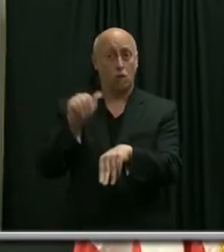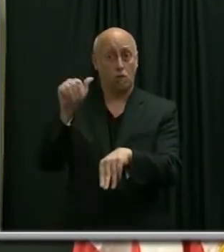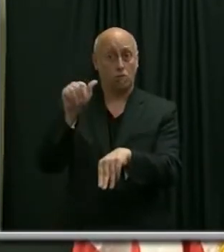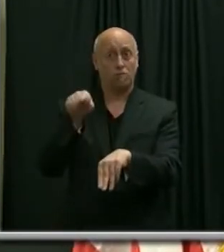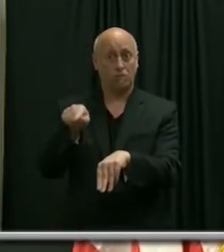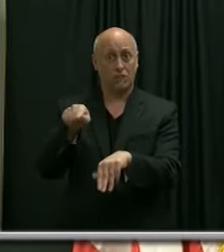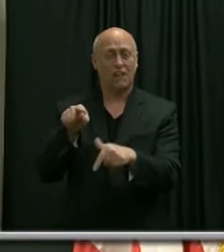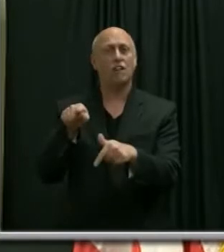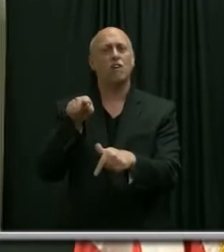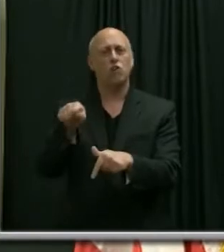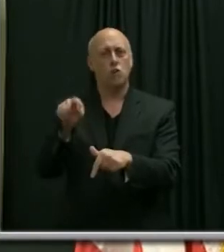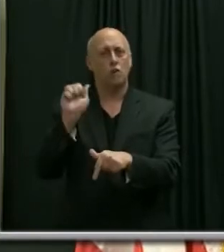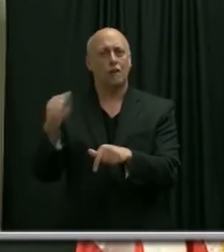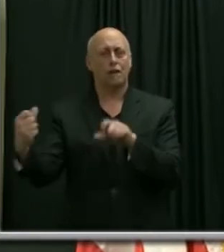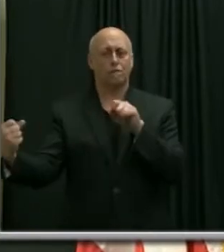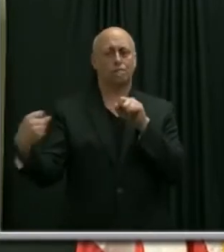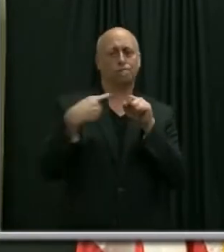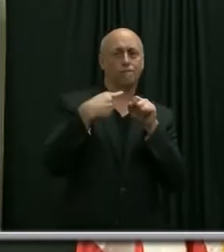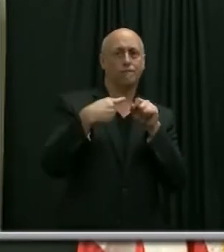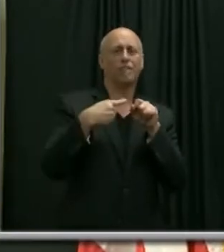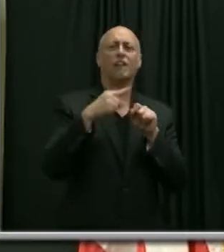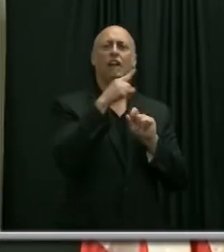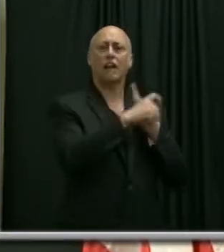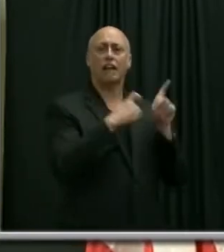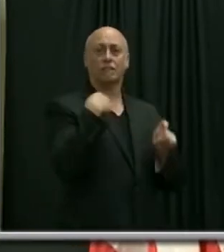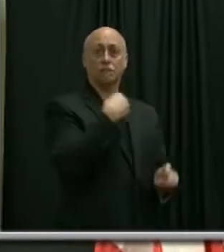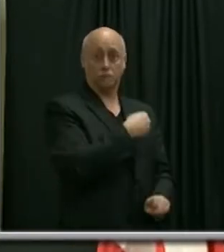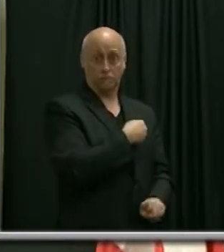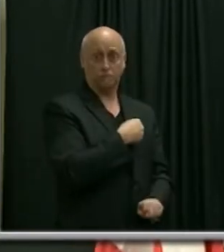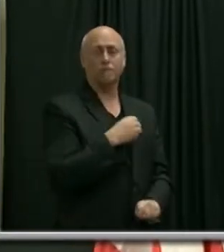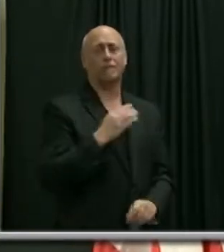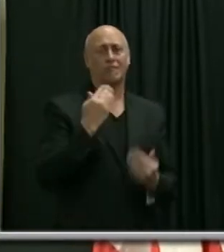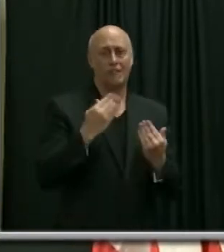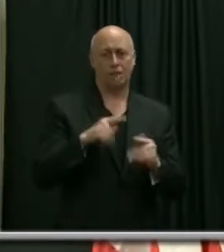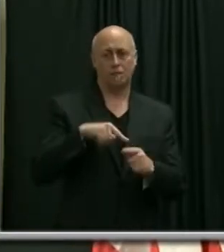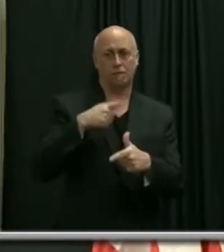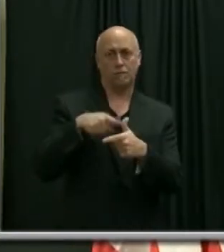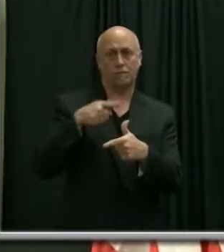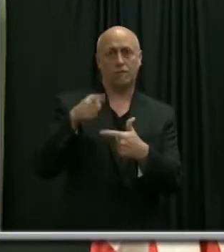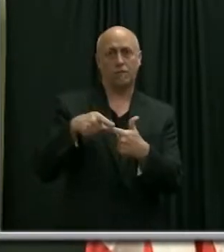the air. We will start with Jeremy Finley.